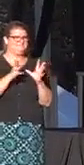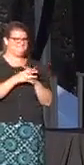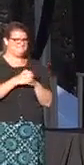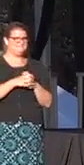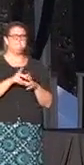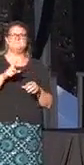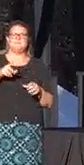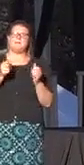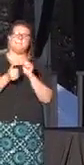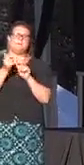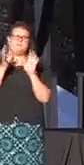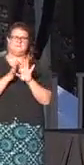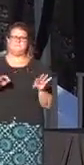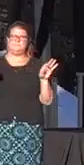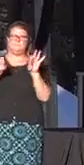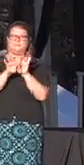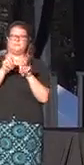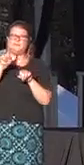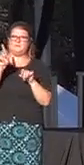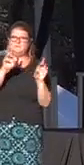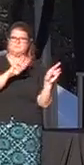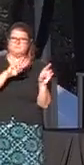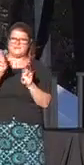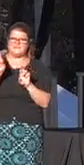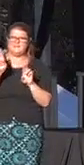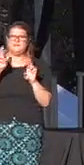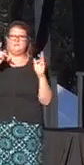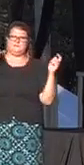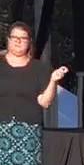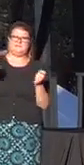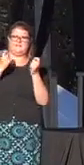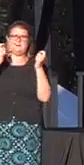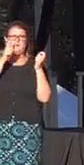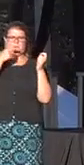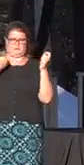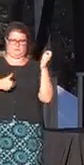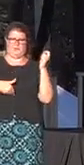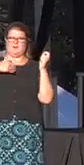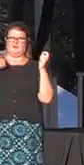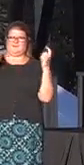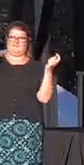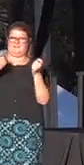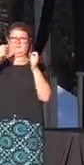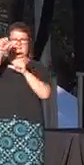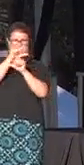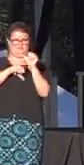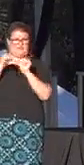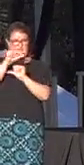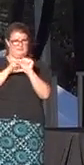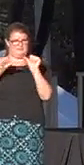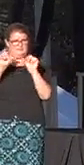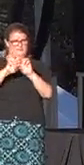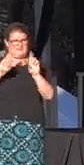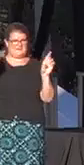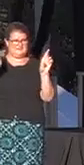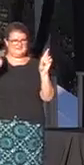And most importantly, are you ready to celebrate who you are and celebrate each other?